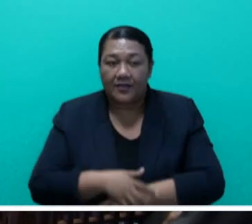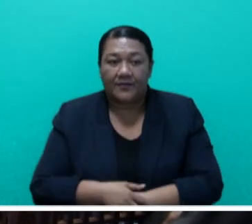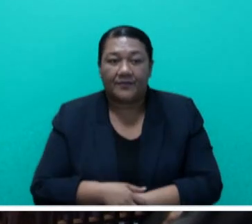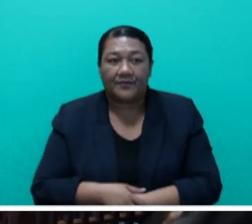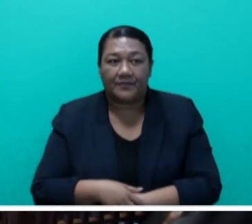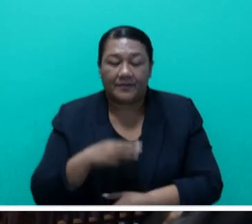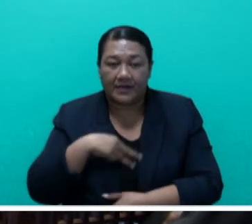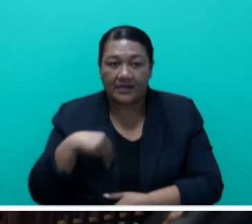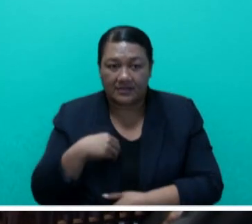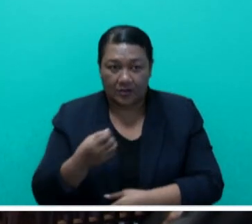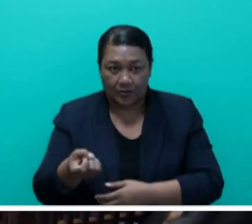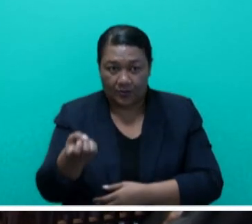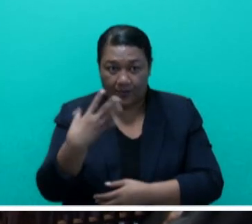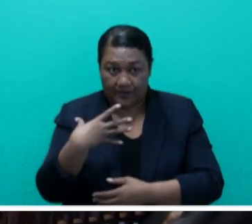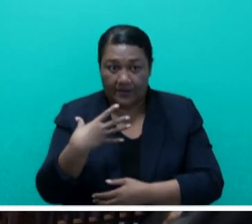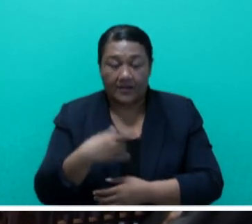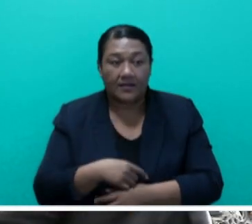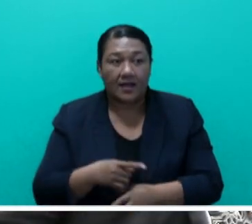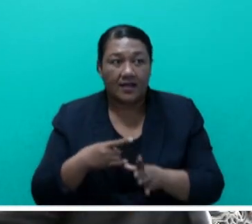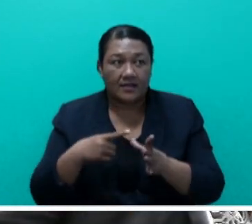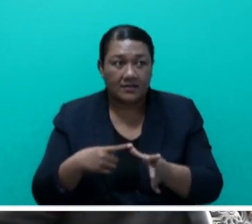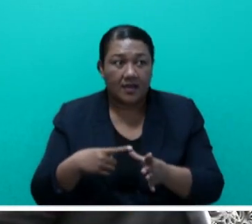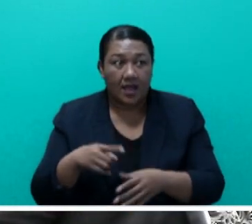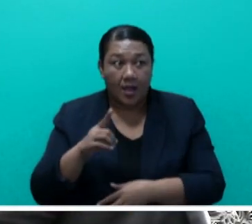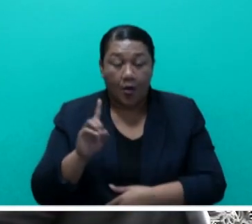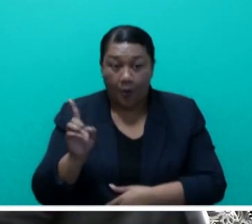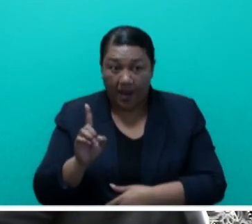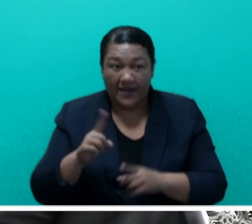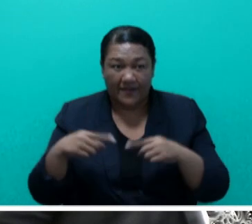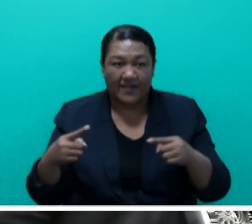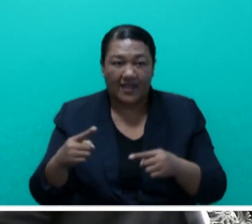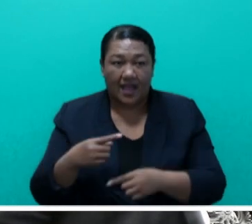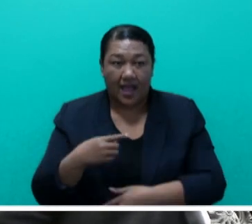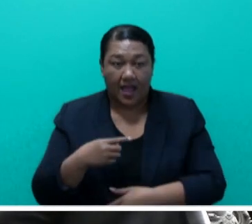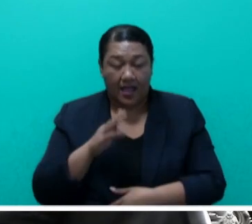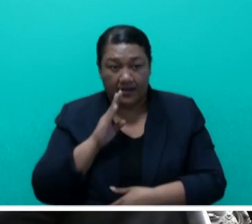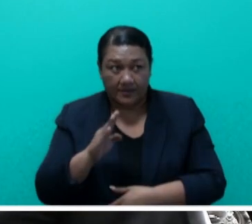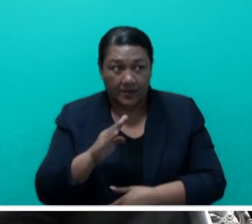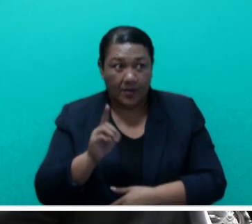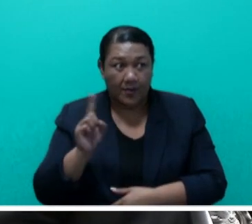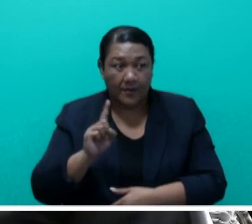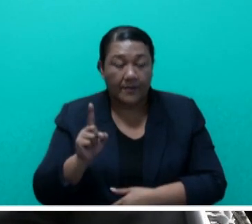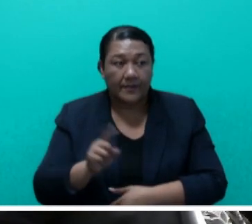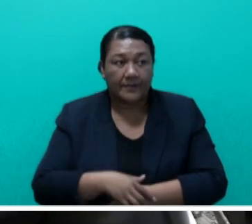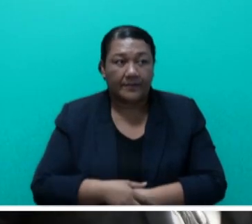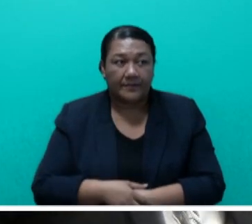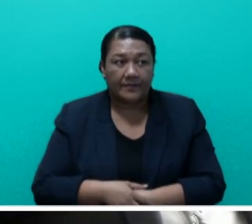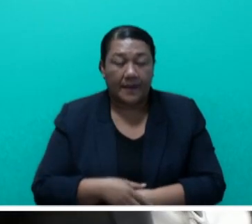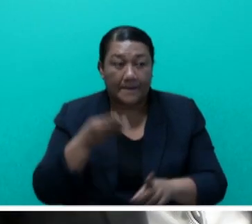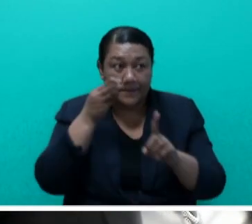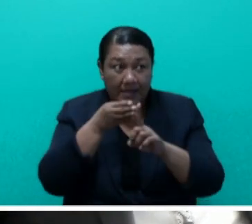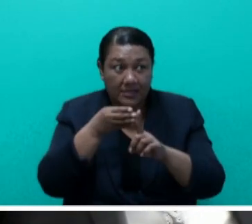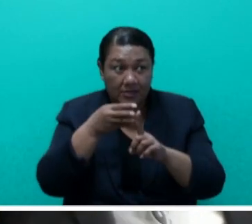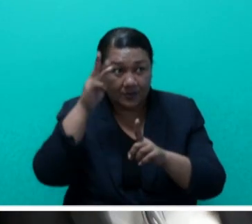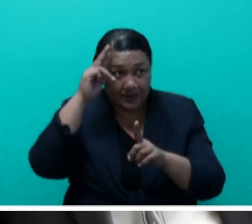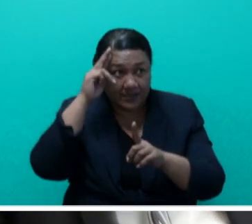that he's given to the questions. One of the things that I noticed that the major reason for the 30